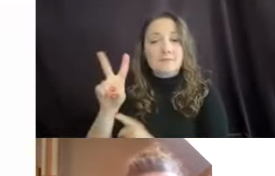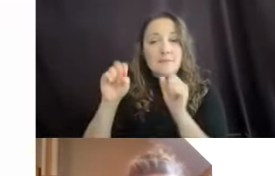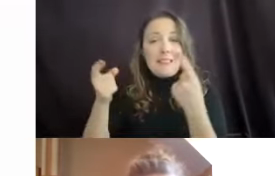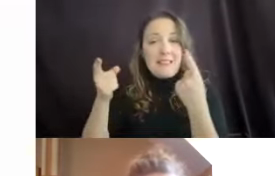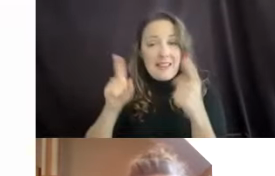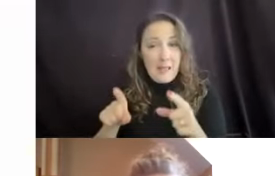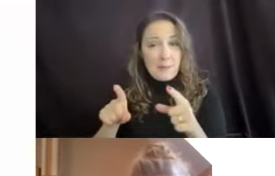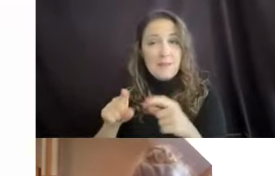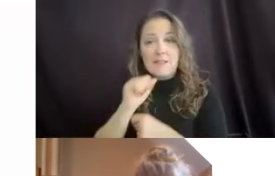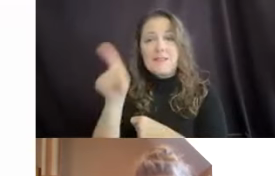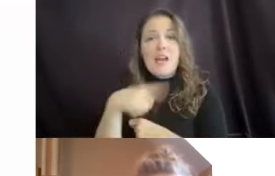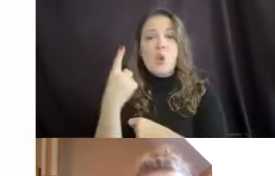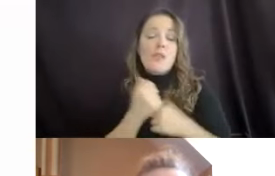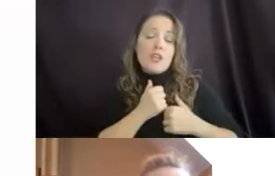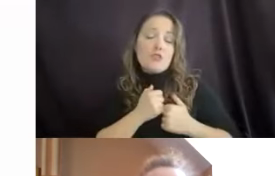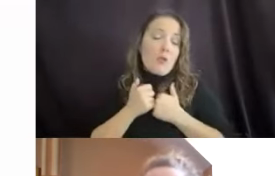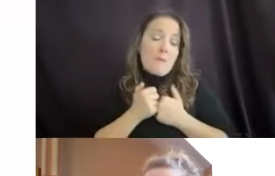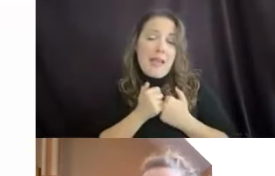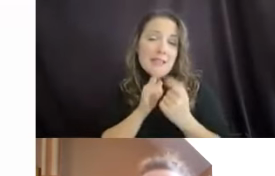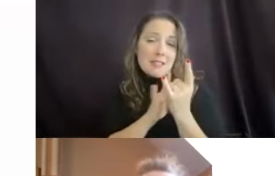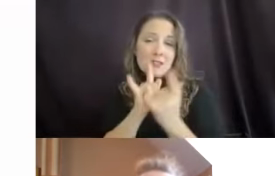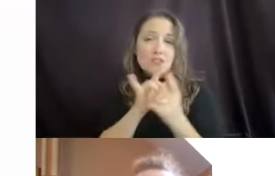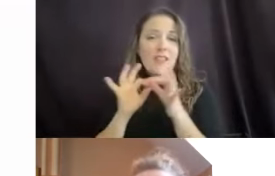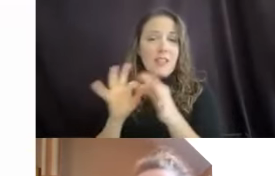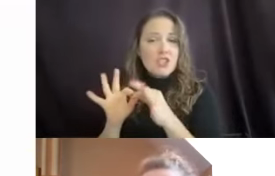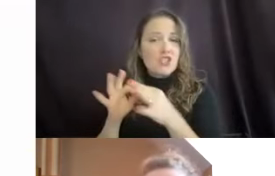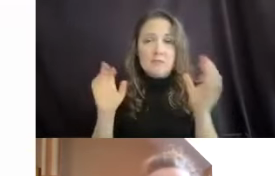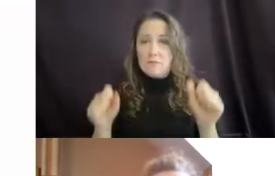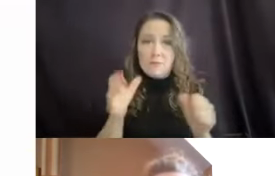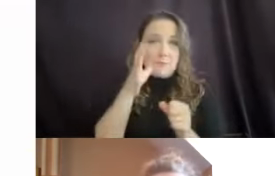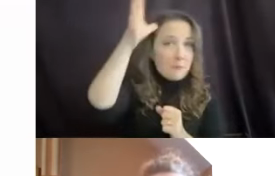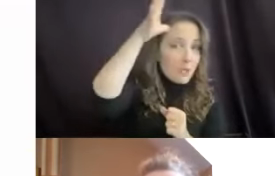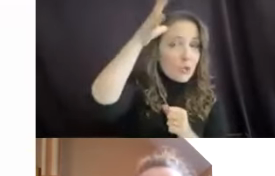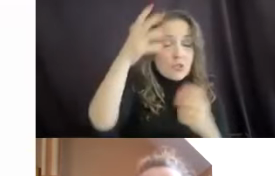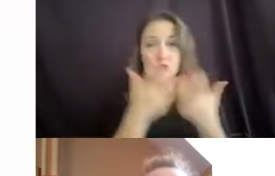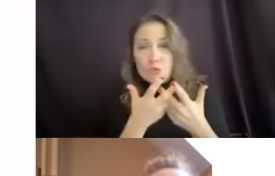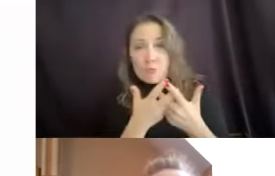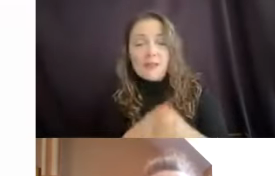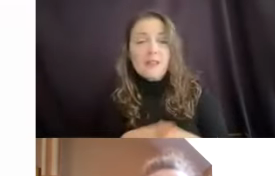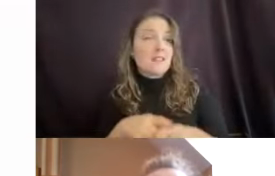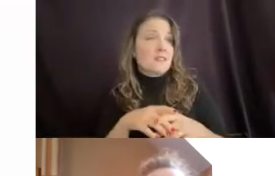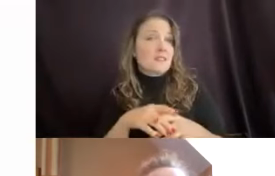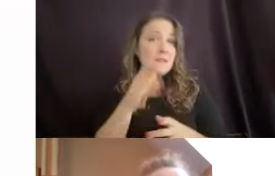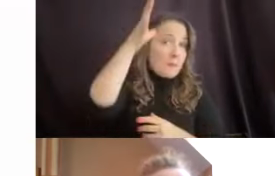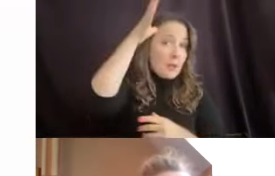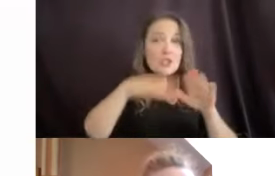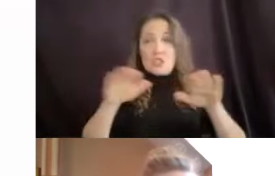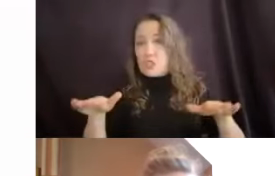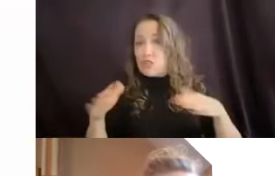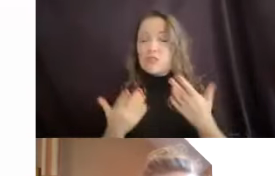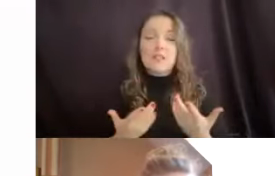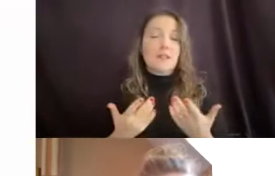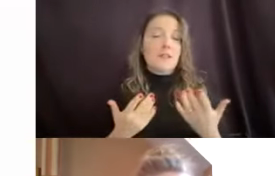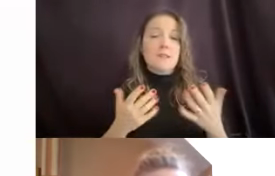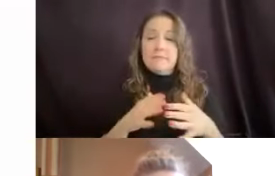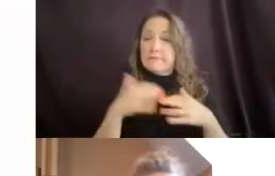outside of a romantic or sexual relationship. So parents, roommates, adult children, other close relations can and